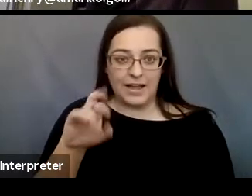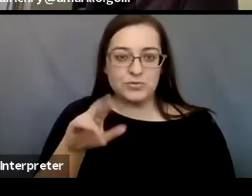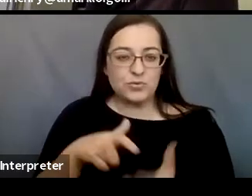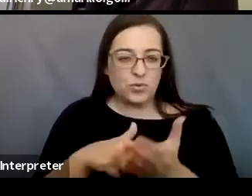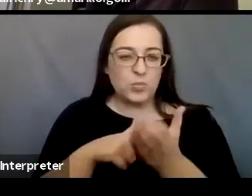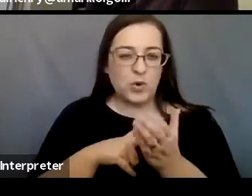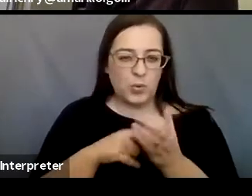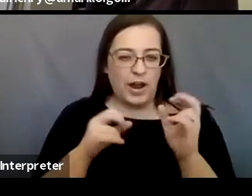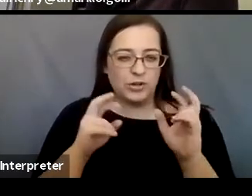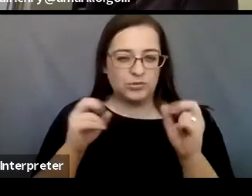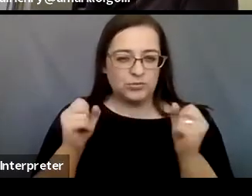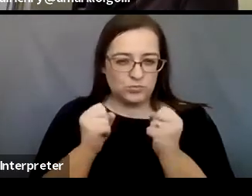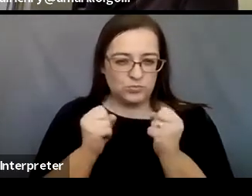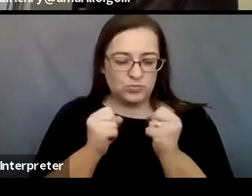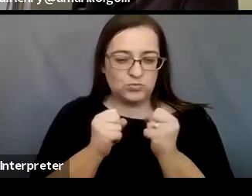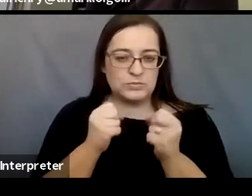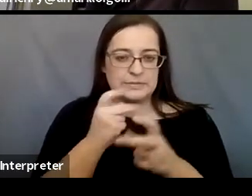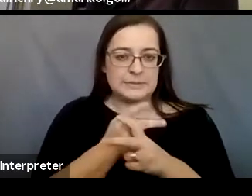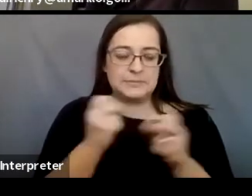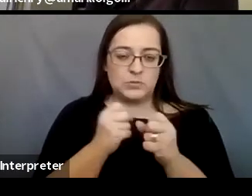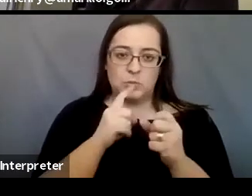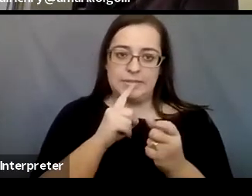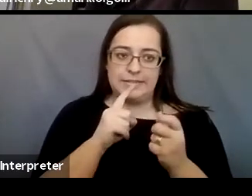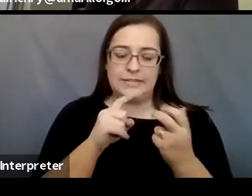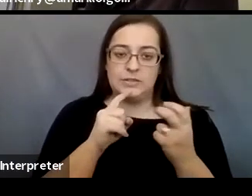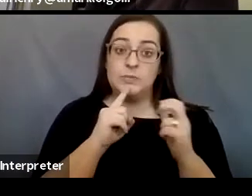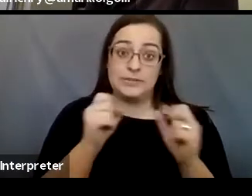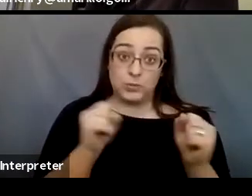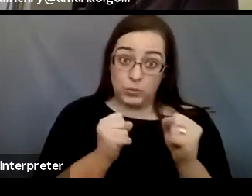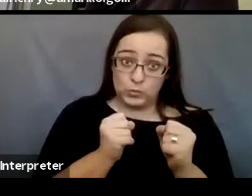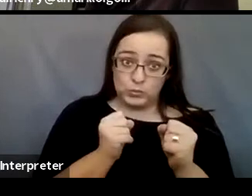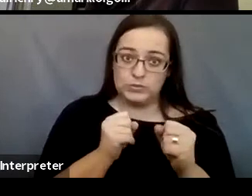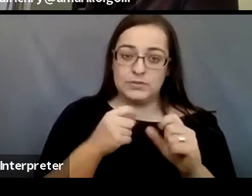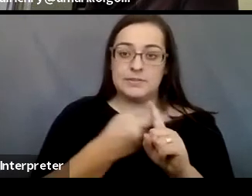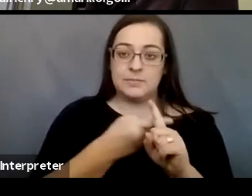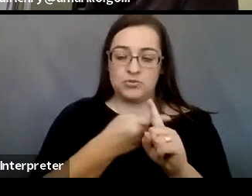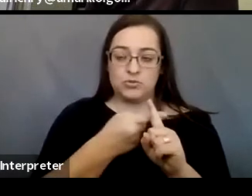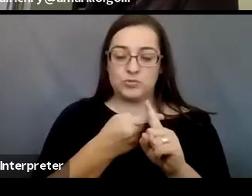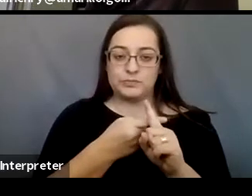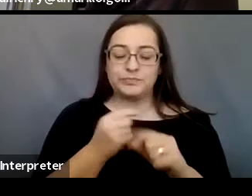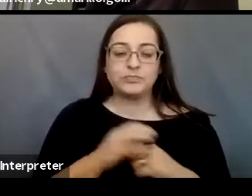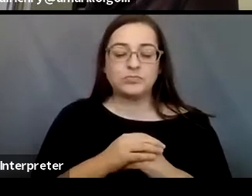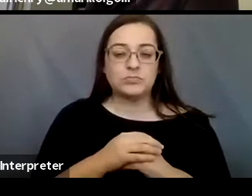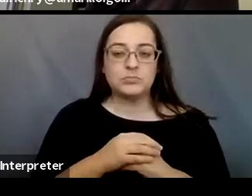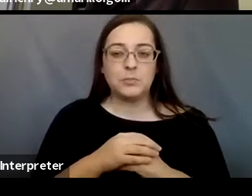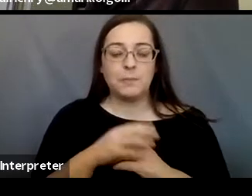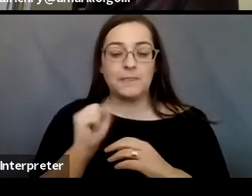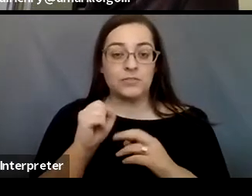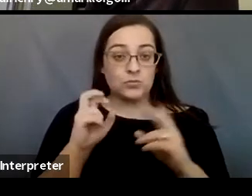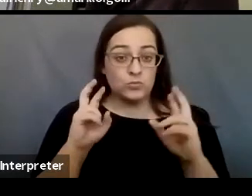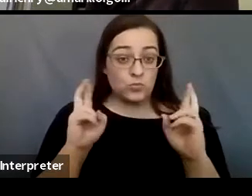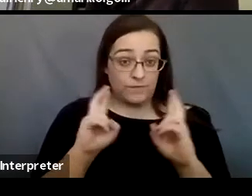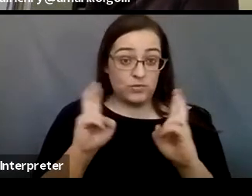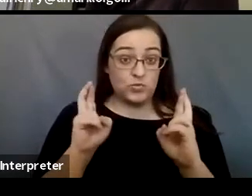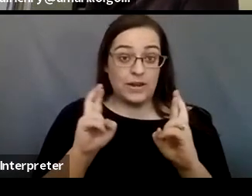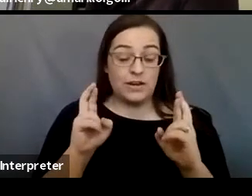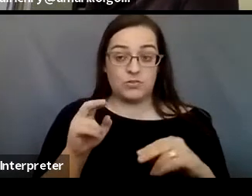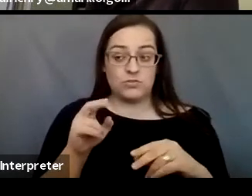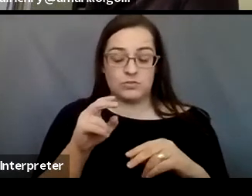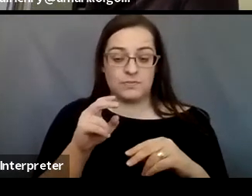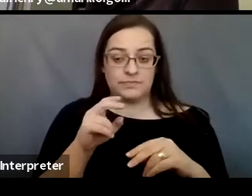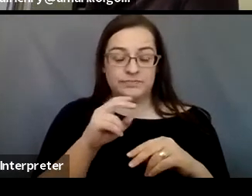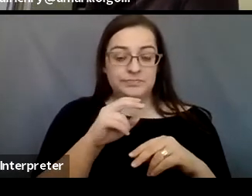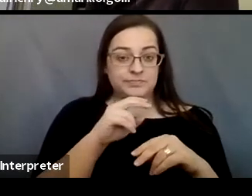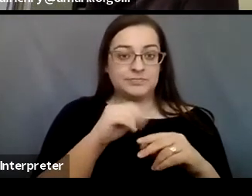refrigeration at really low temperatures, and so those refrigerators are on the